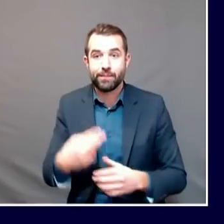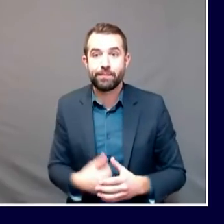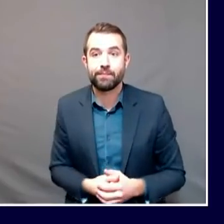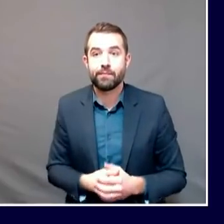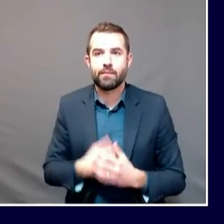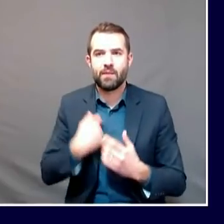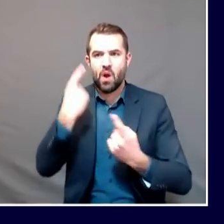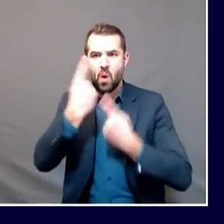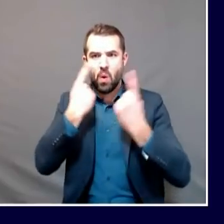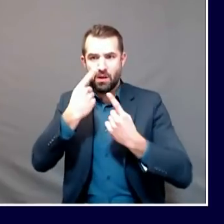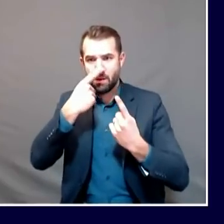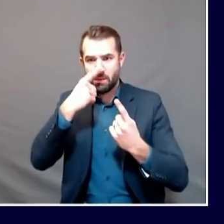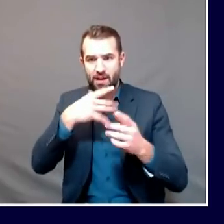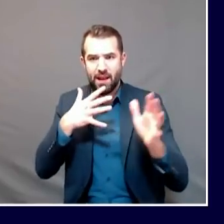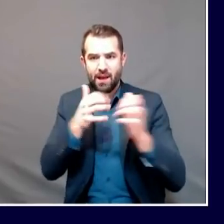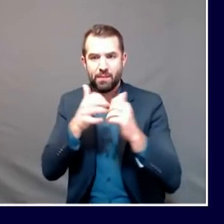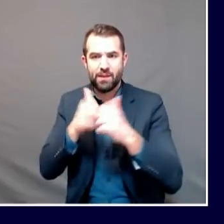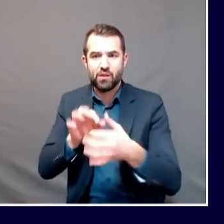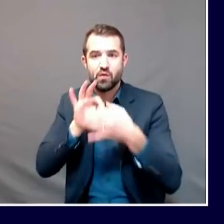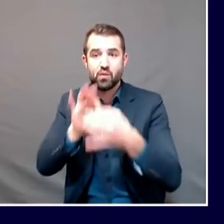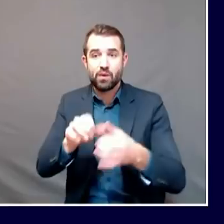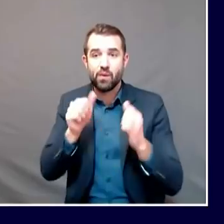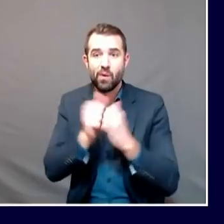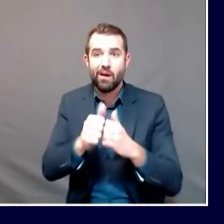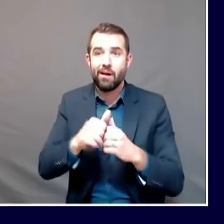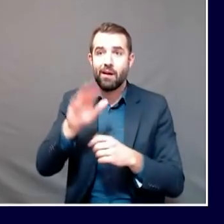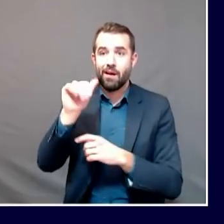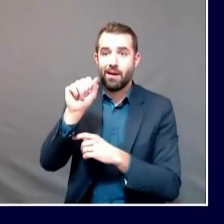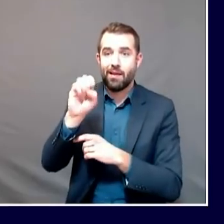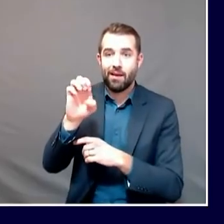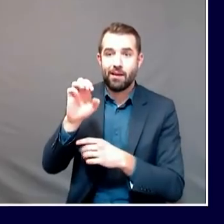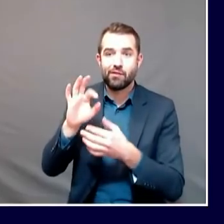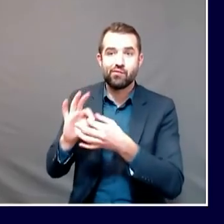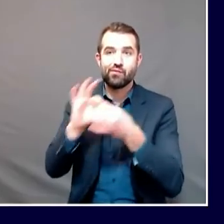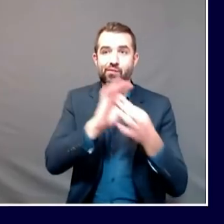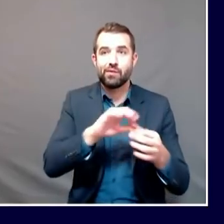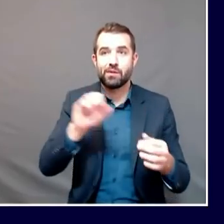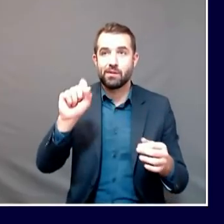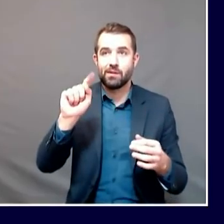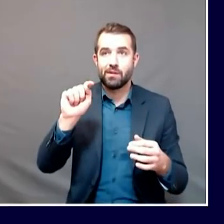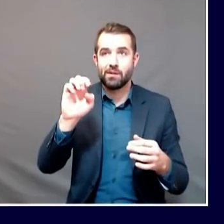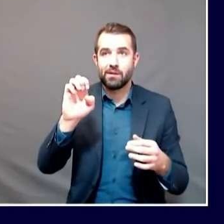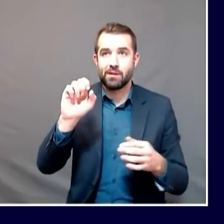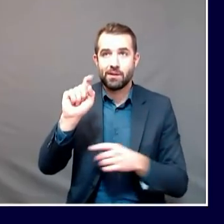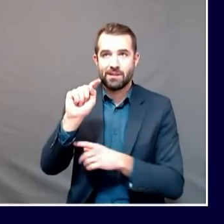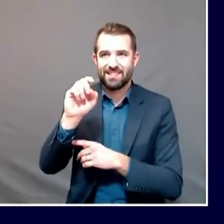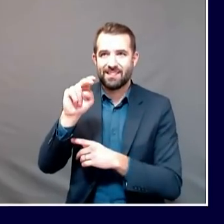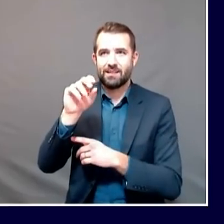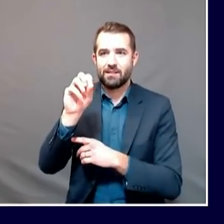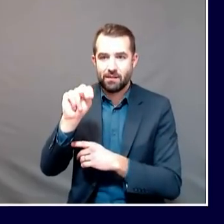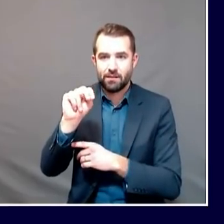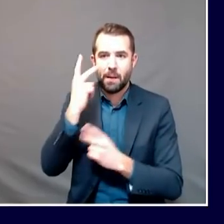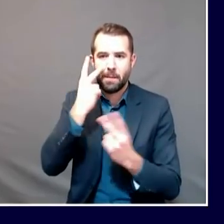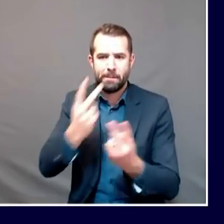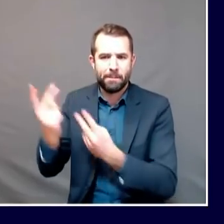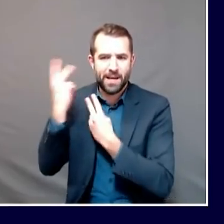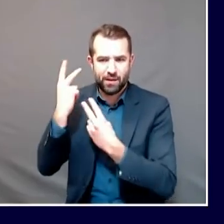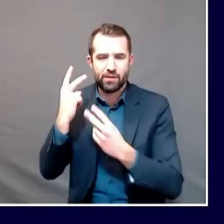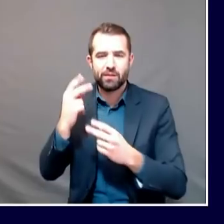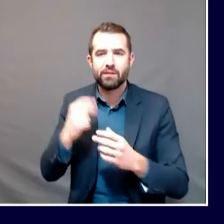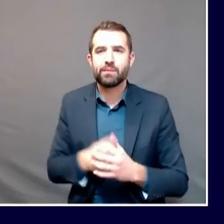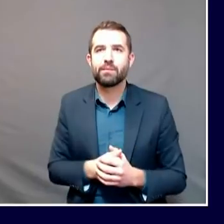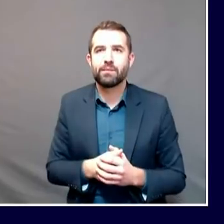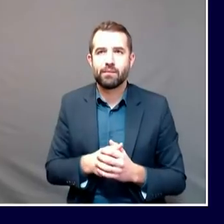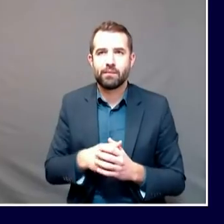update about cases that are linked to the Stetson Memorial United Methodist Church. Yep, up